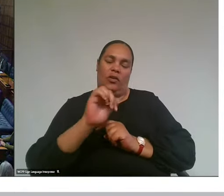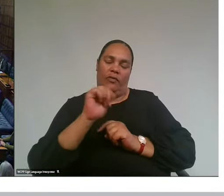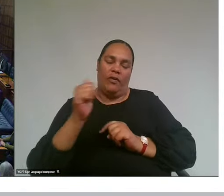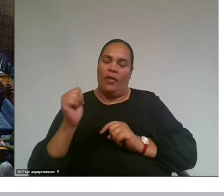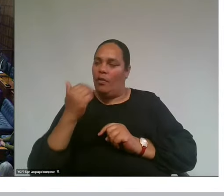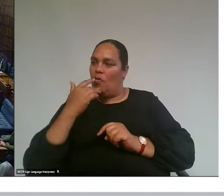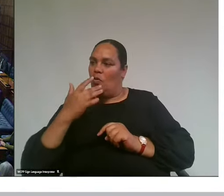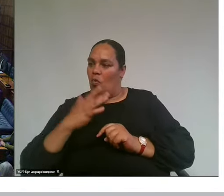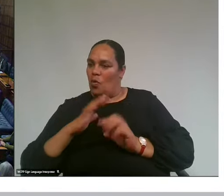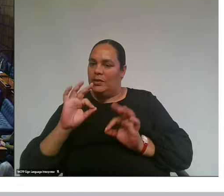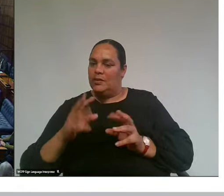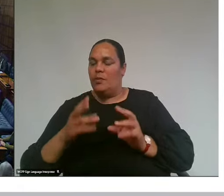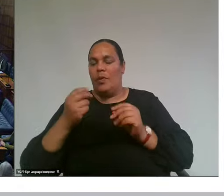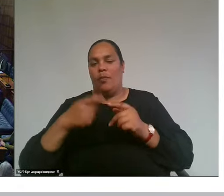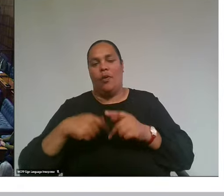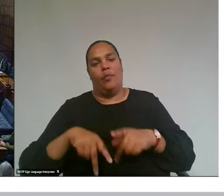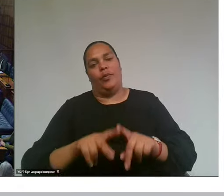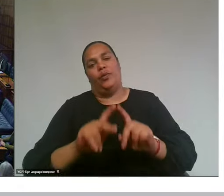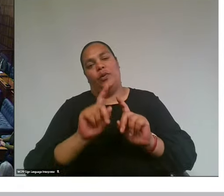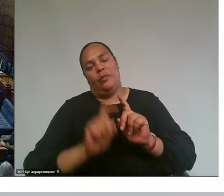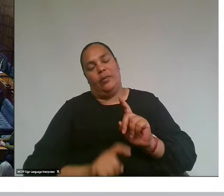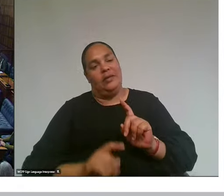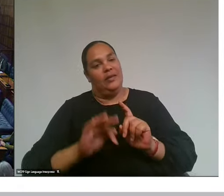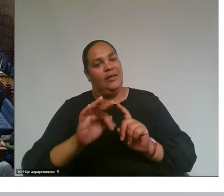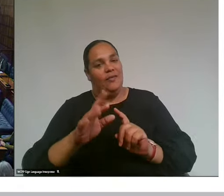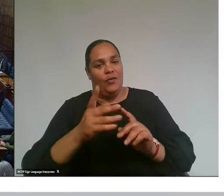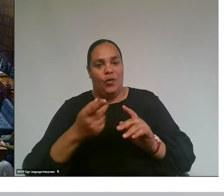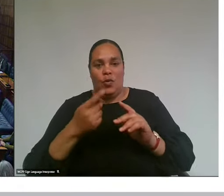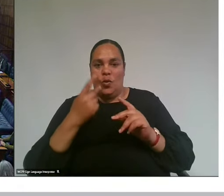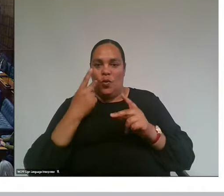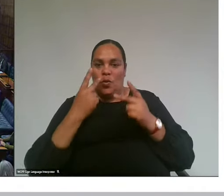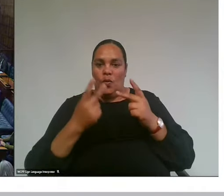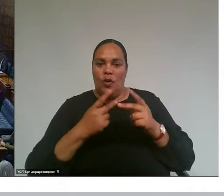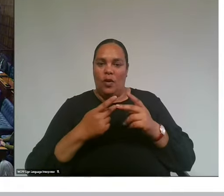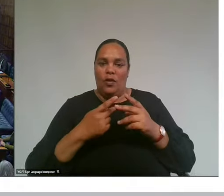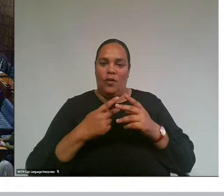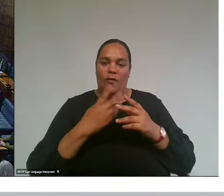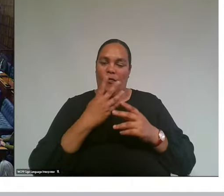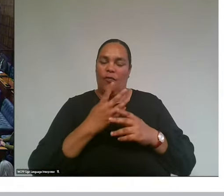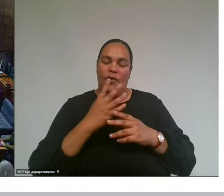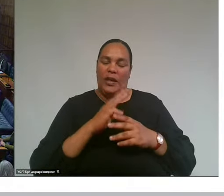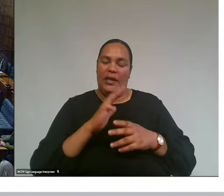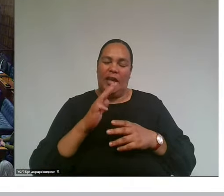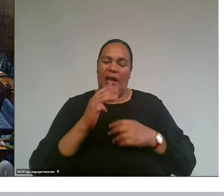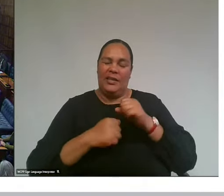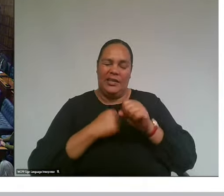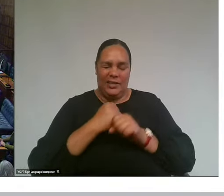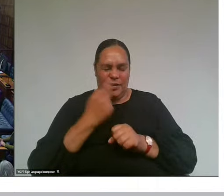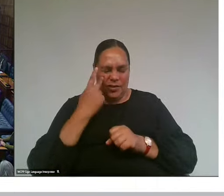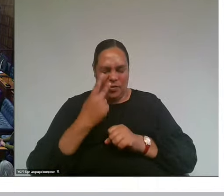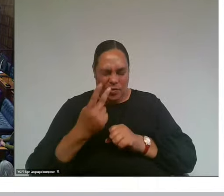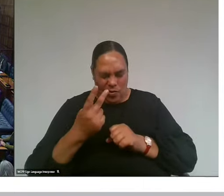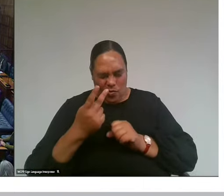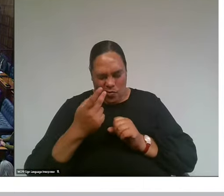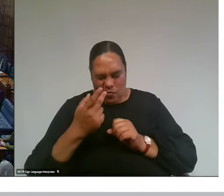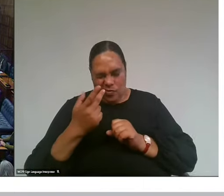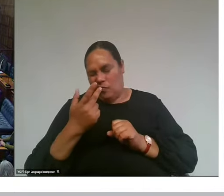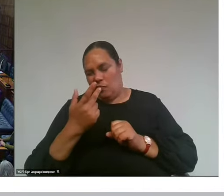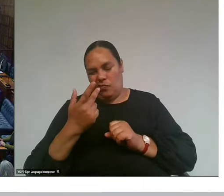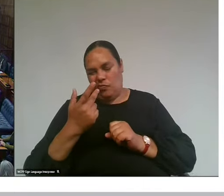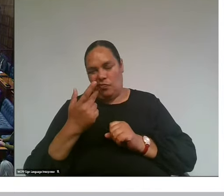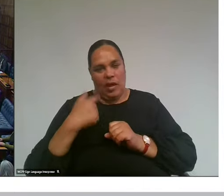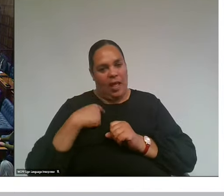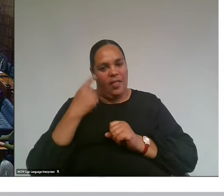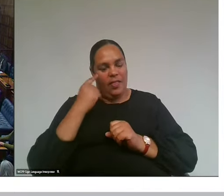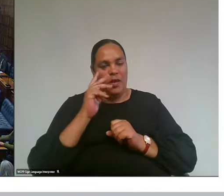like to have these opportunities if you you lock this for 99 years I think I I